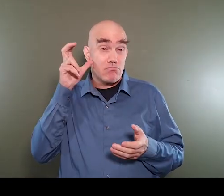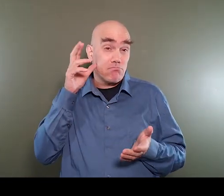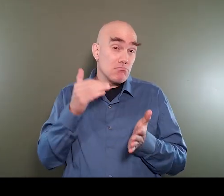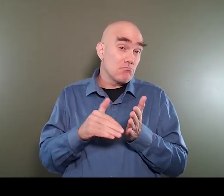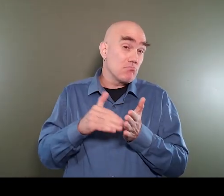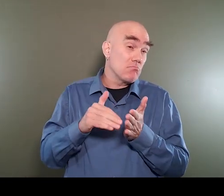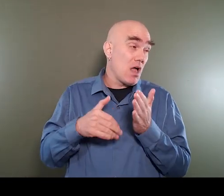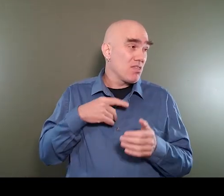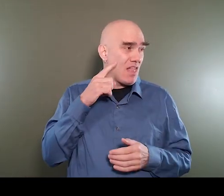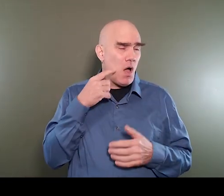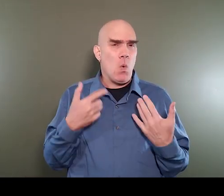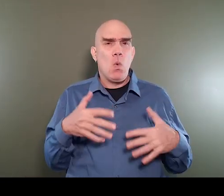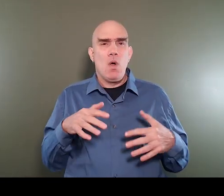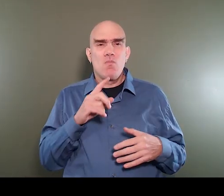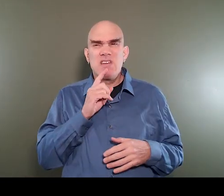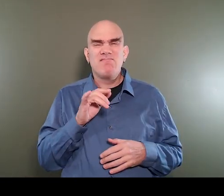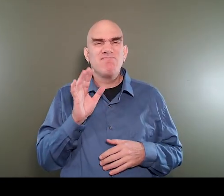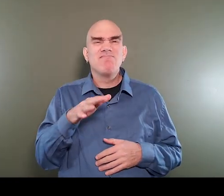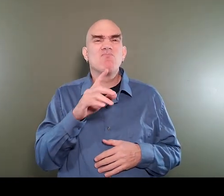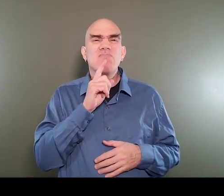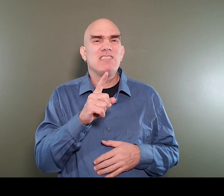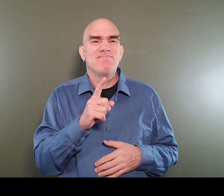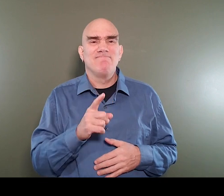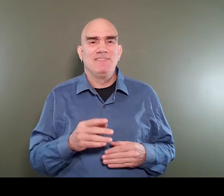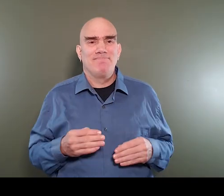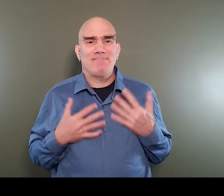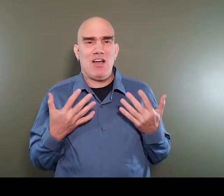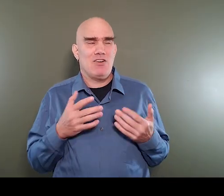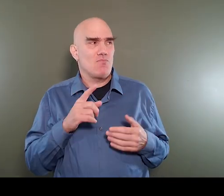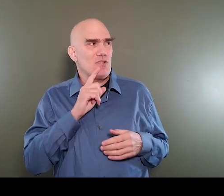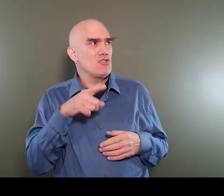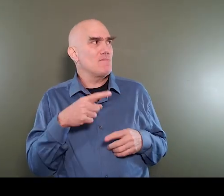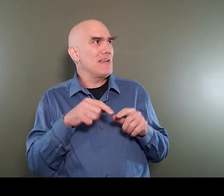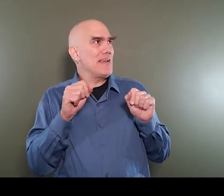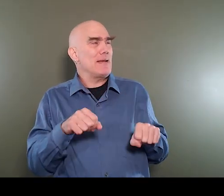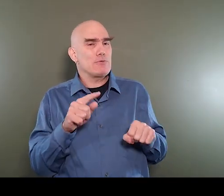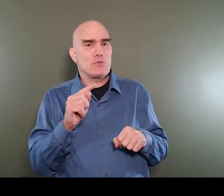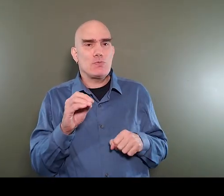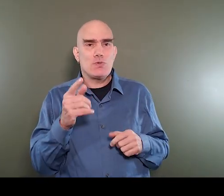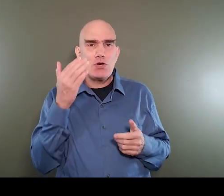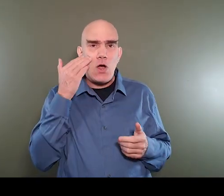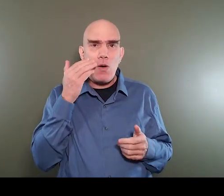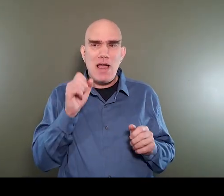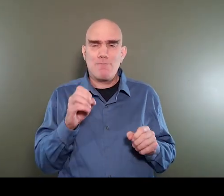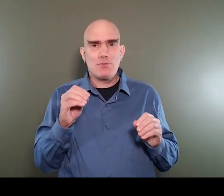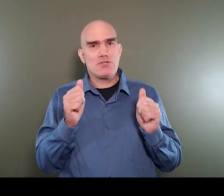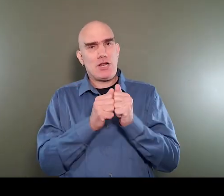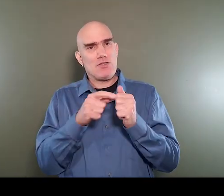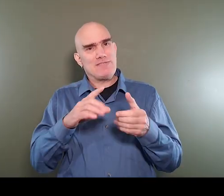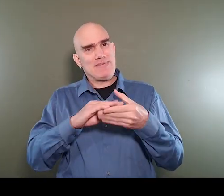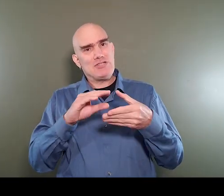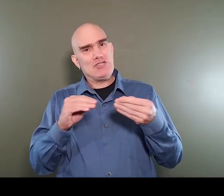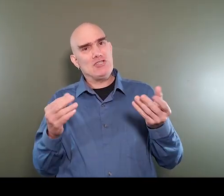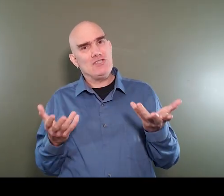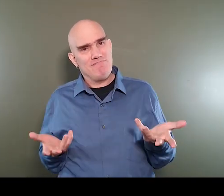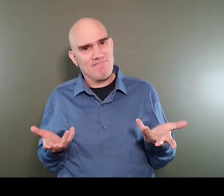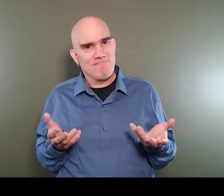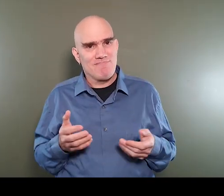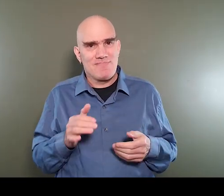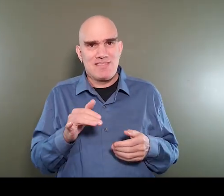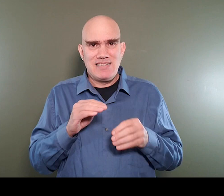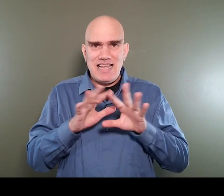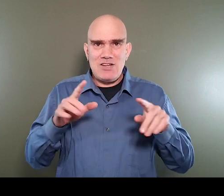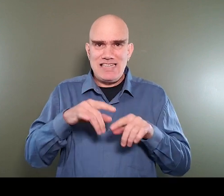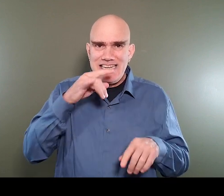that message over and over again, I thought it was really inspiring, really, just to be able to be putting together